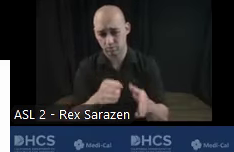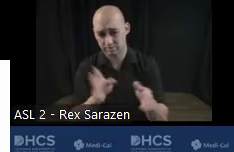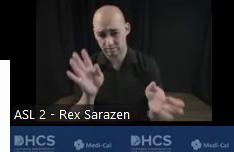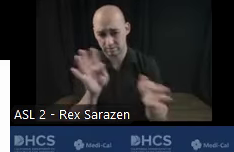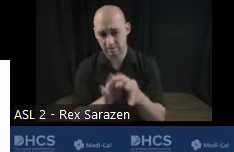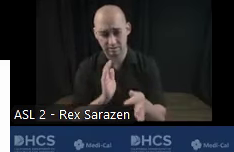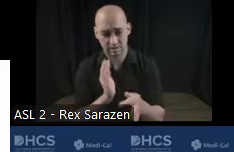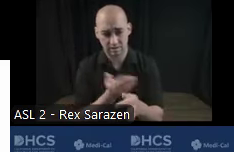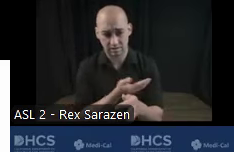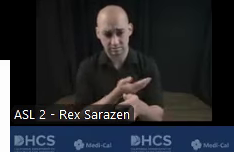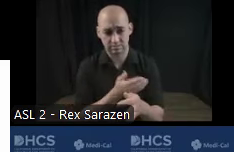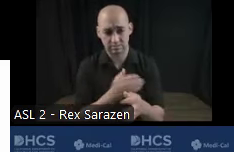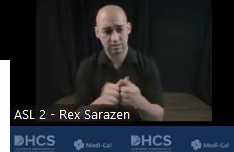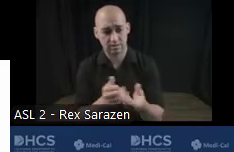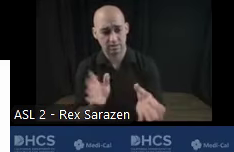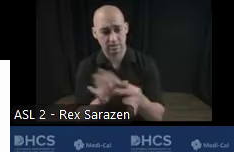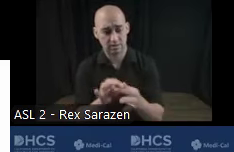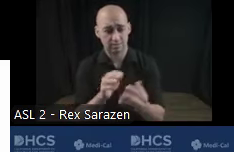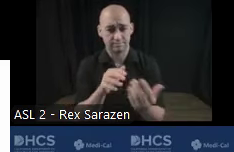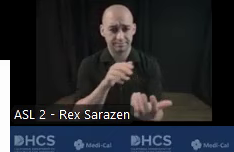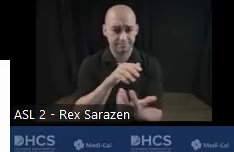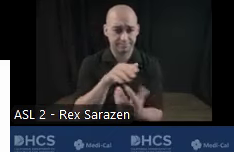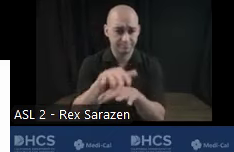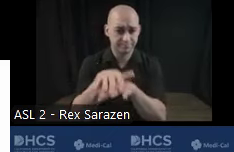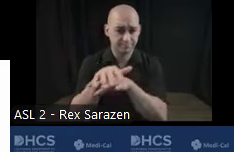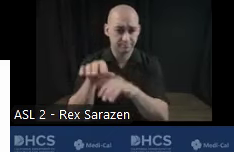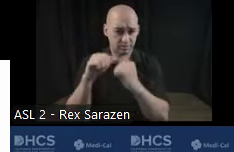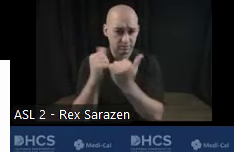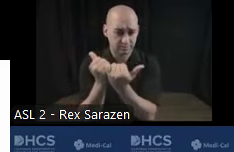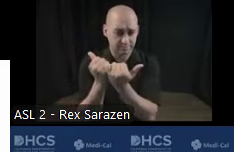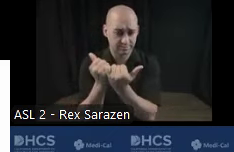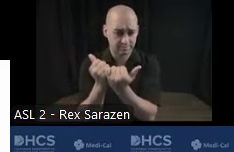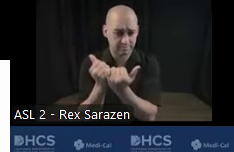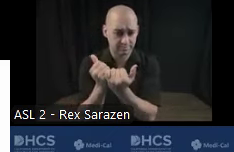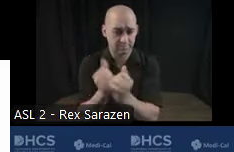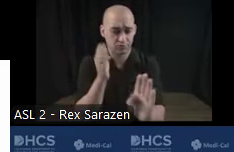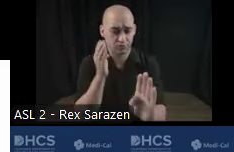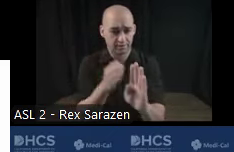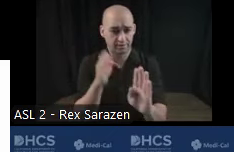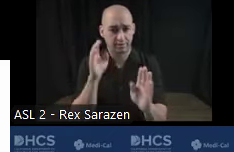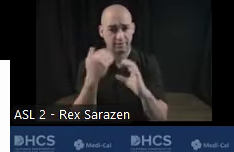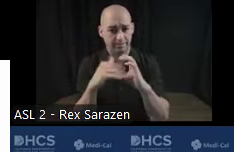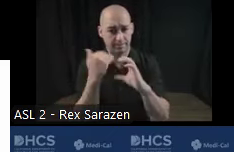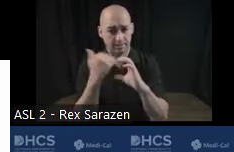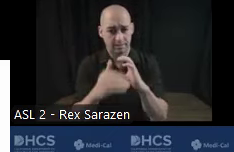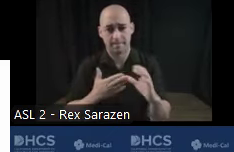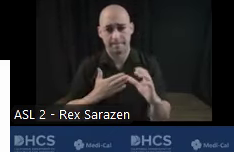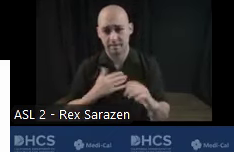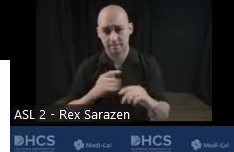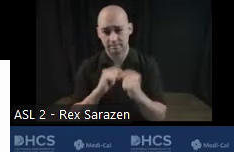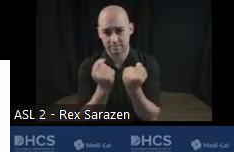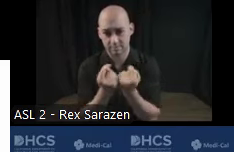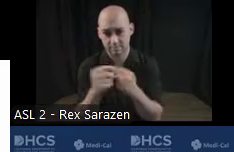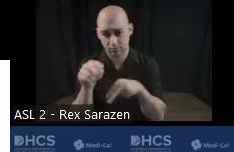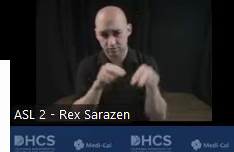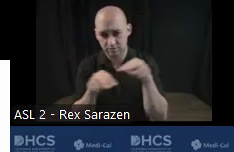care coordination agency, and then of course the direct email address to my team that oversees the operations for the